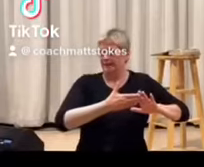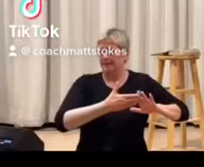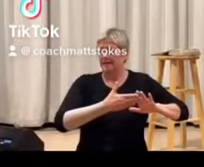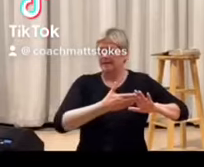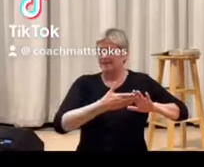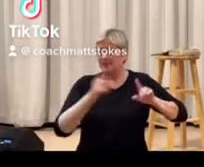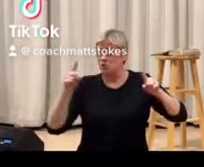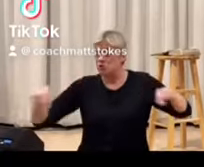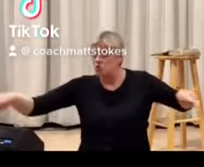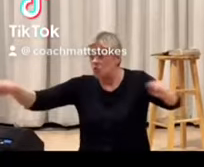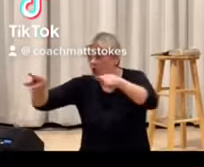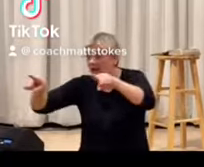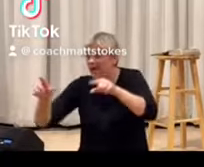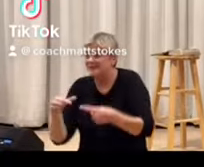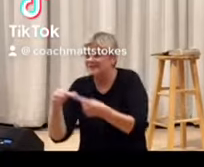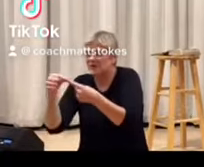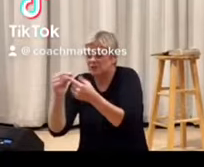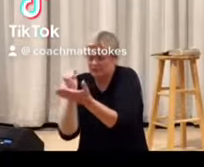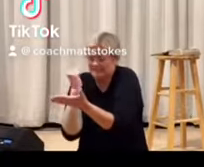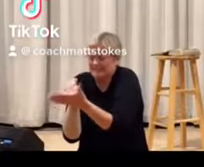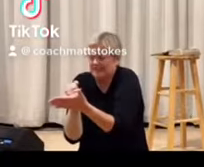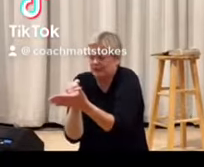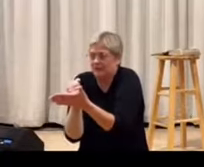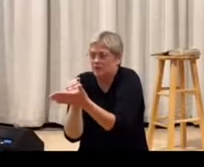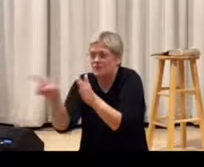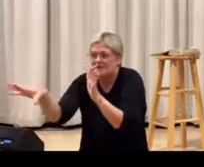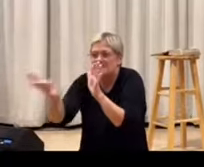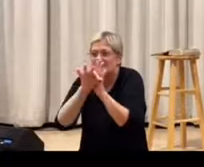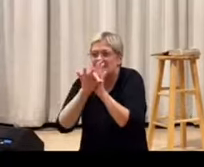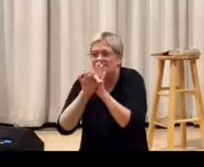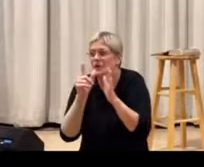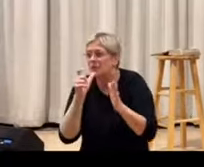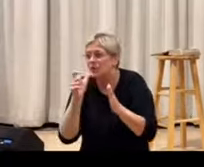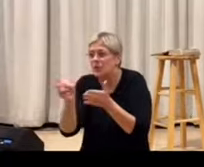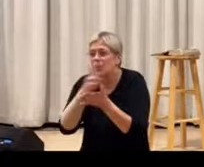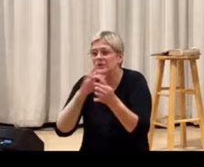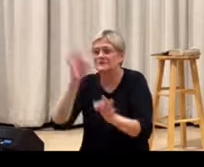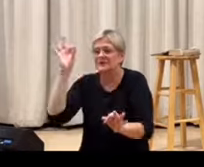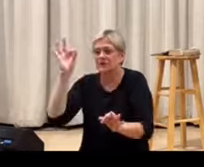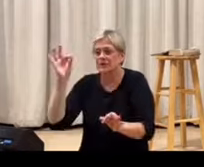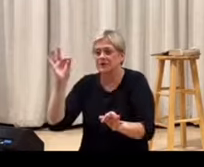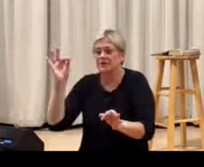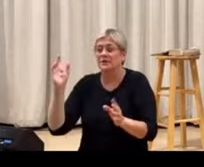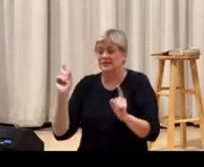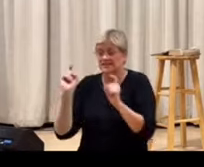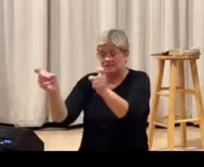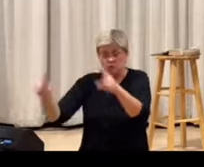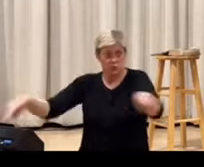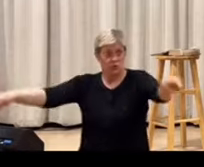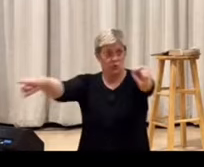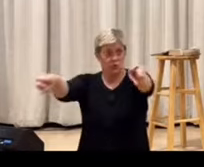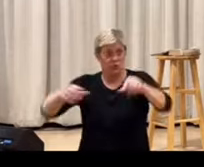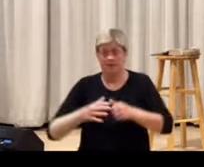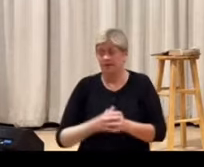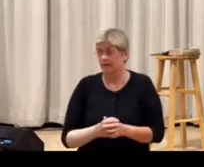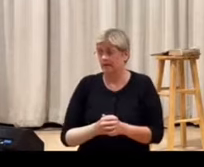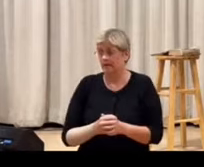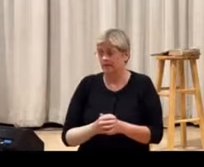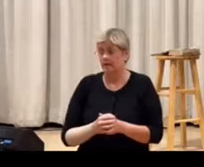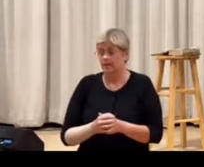Yet you have received a seal of the Holy Spirit that's given to you. And